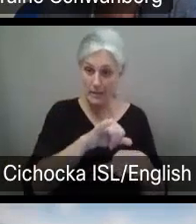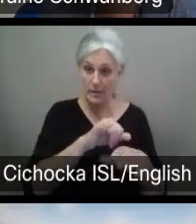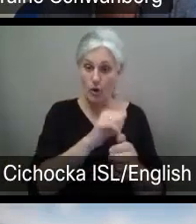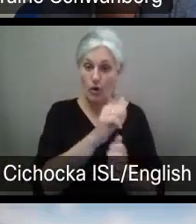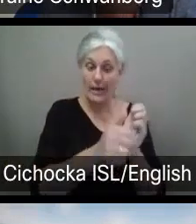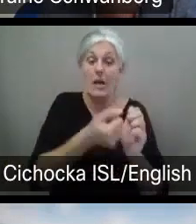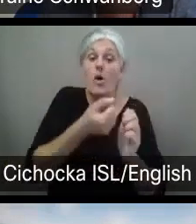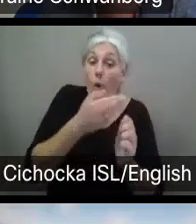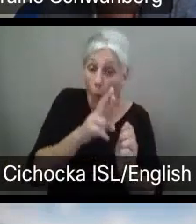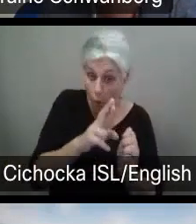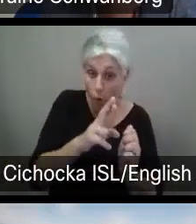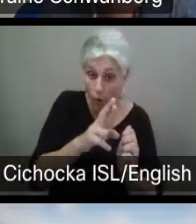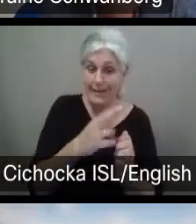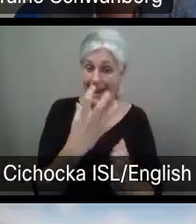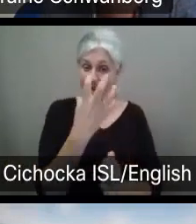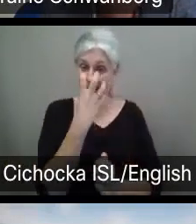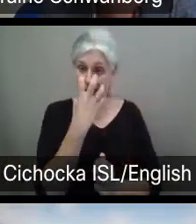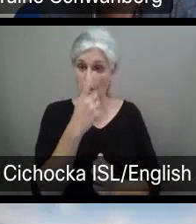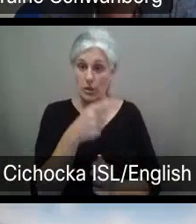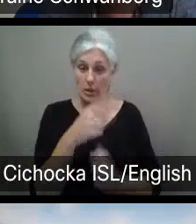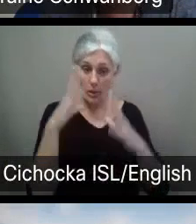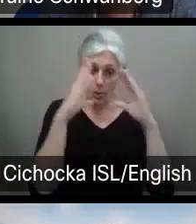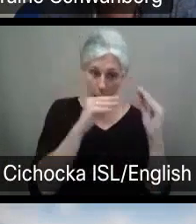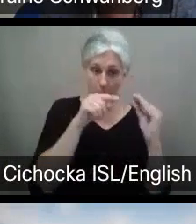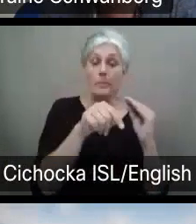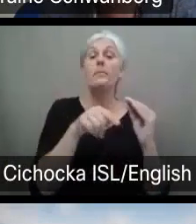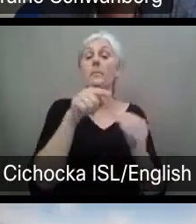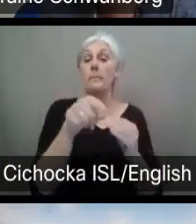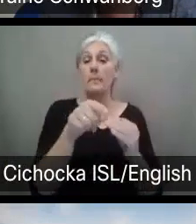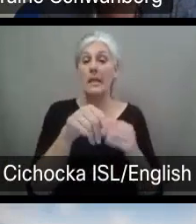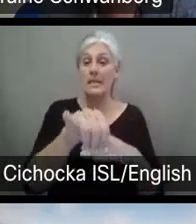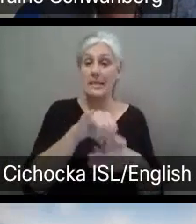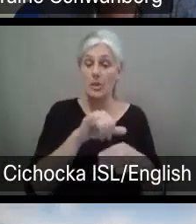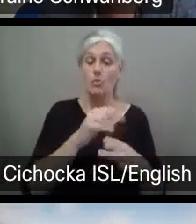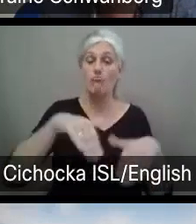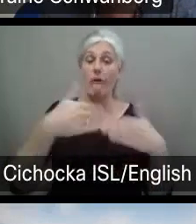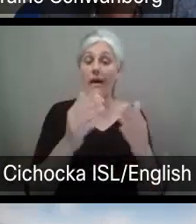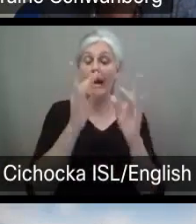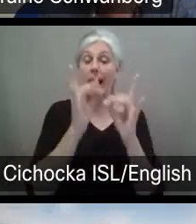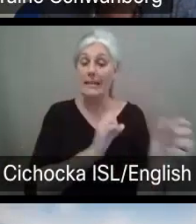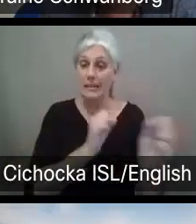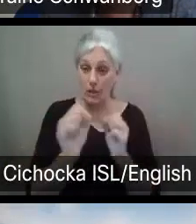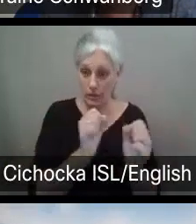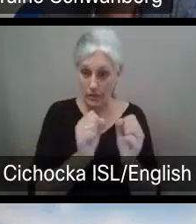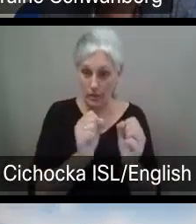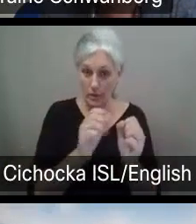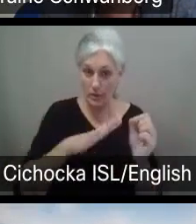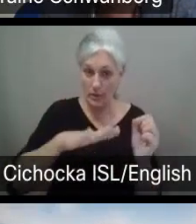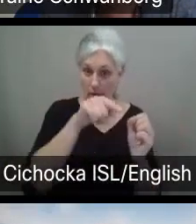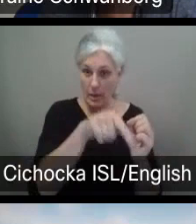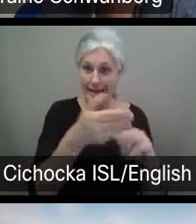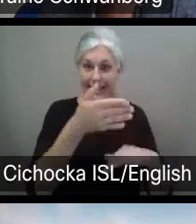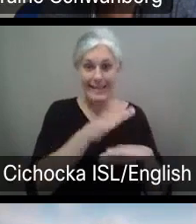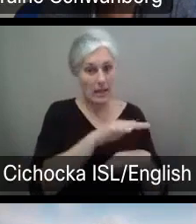anesthesia. It was elective surgery that took place in where we provided a health service, and the death was